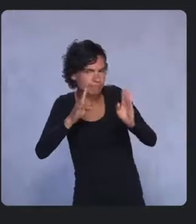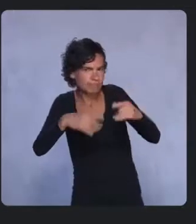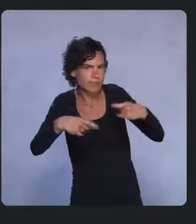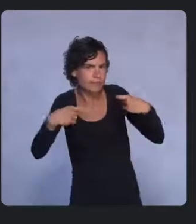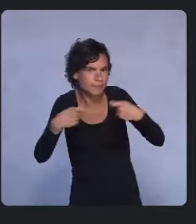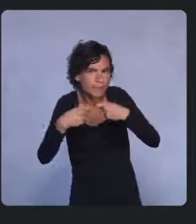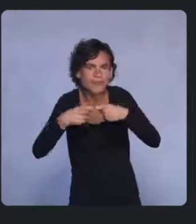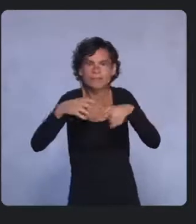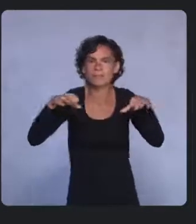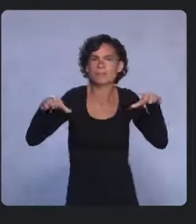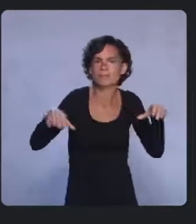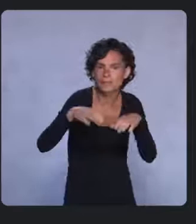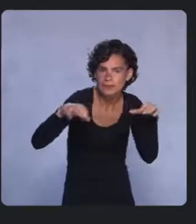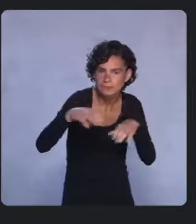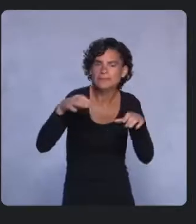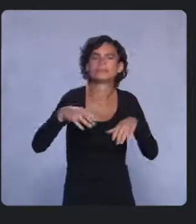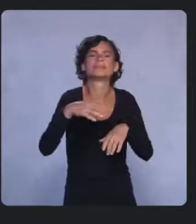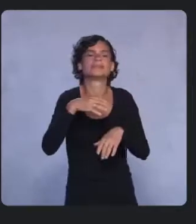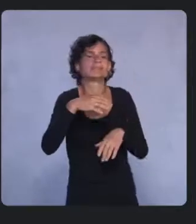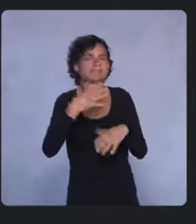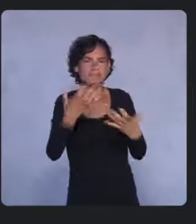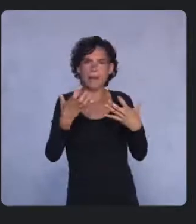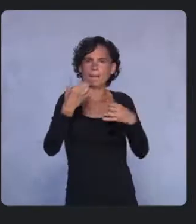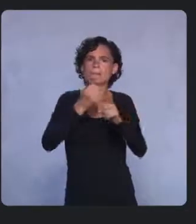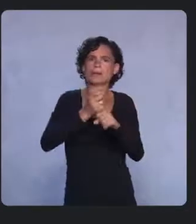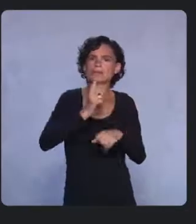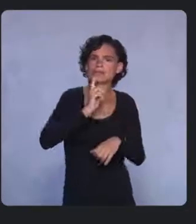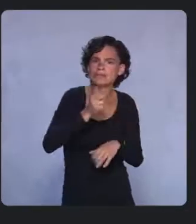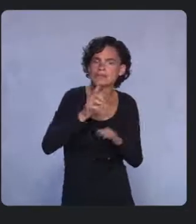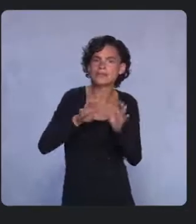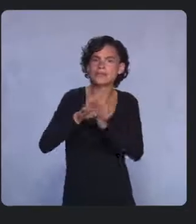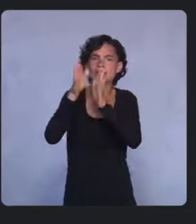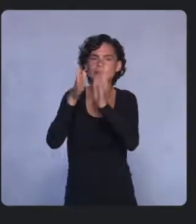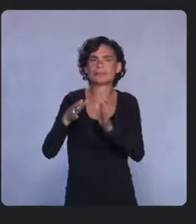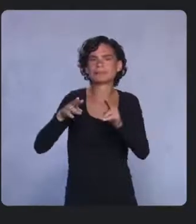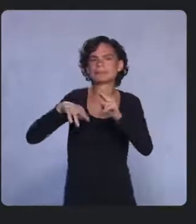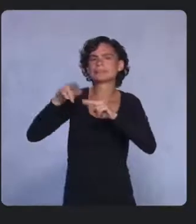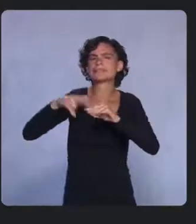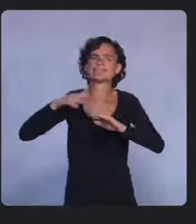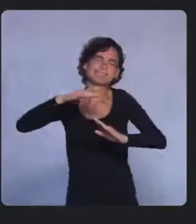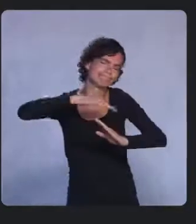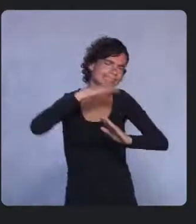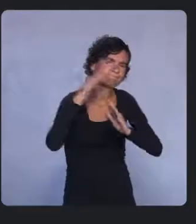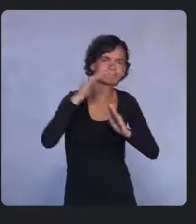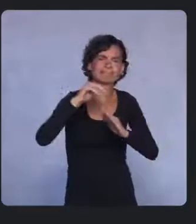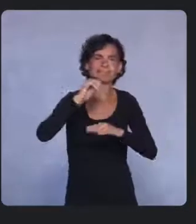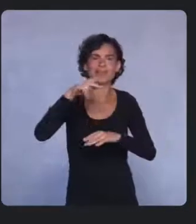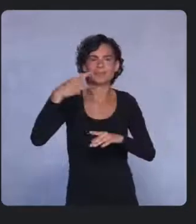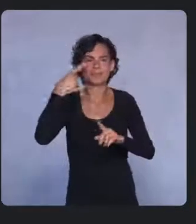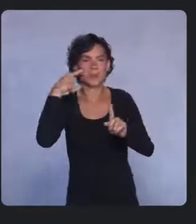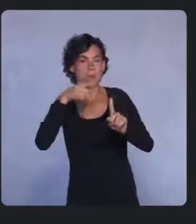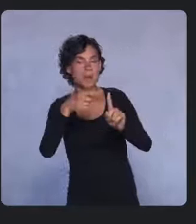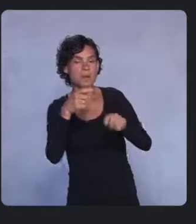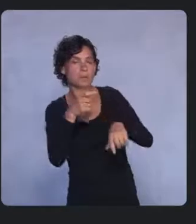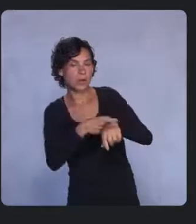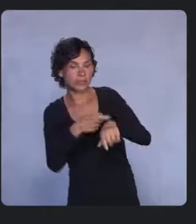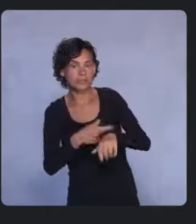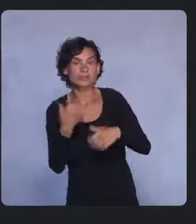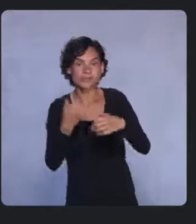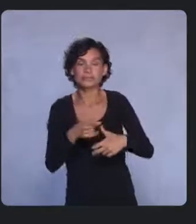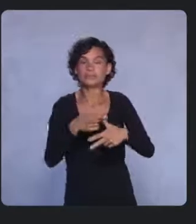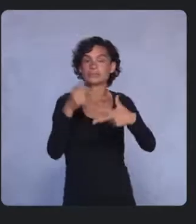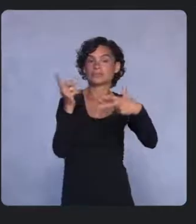and making it easier for developers to build great apps for the watch. Second, a whole new consumer